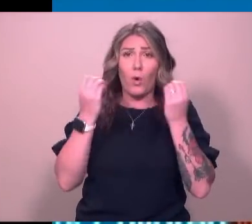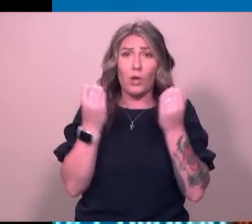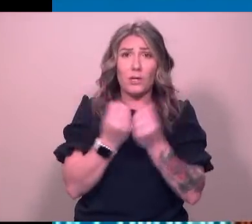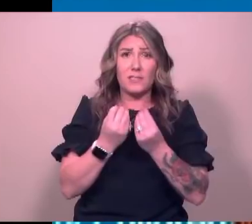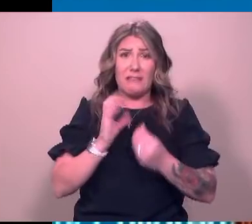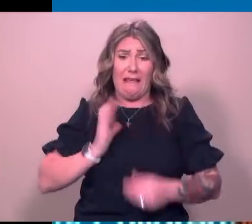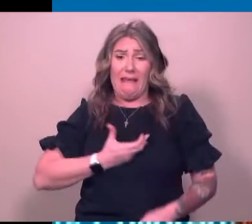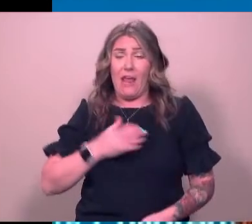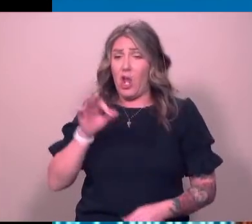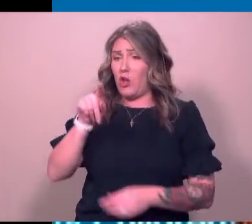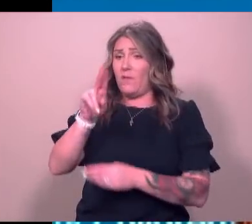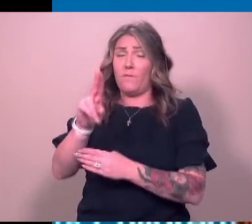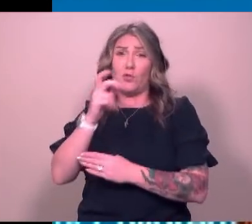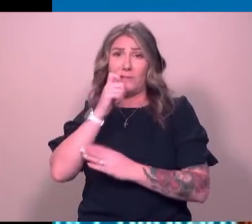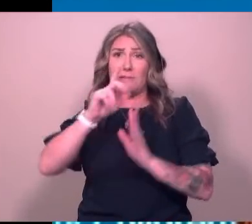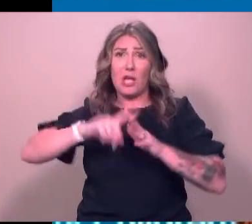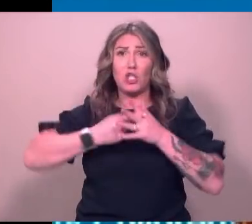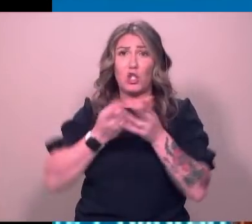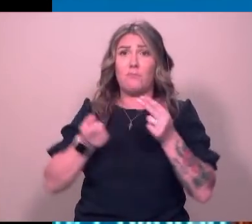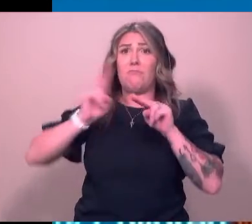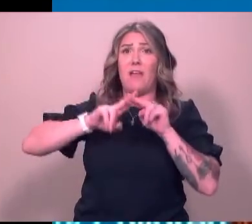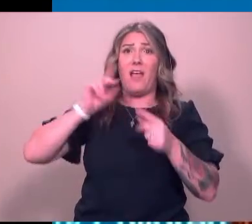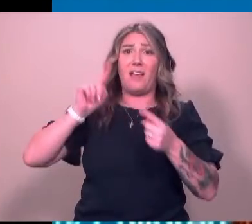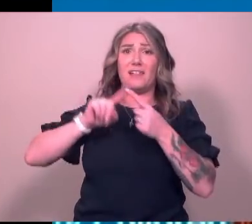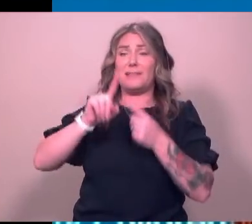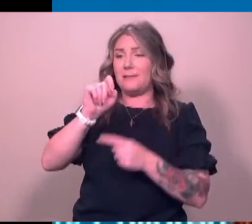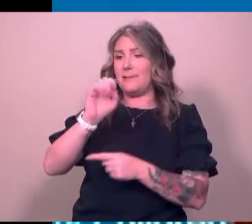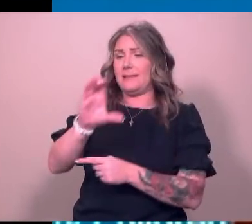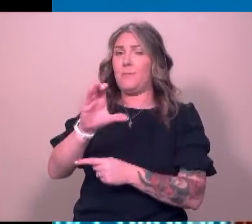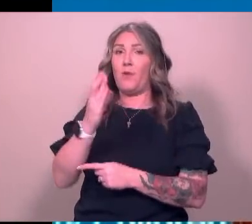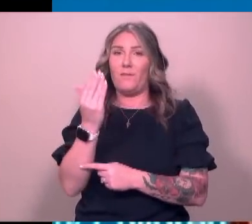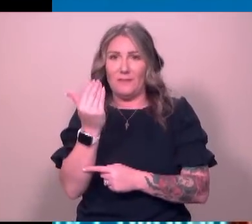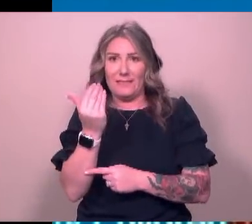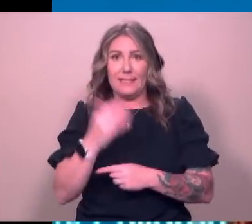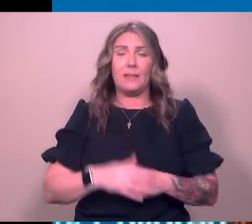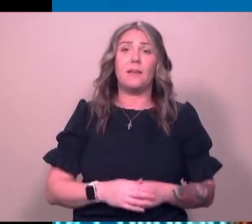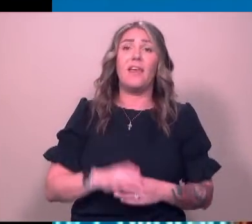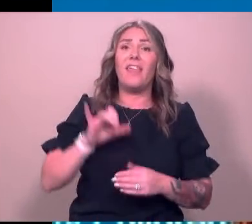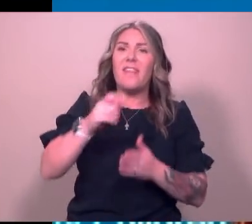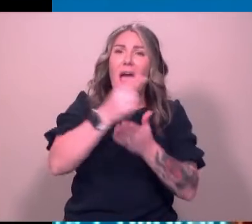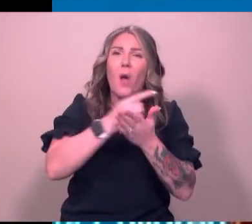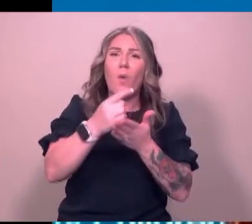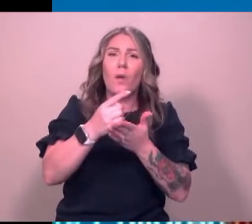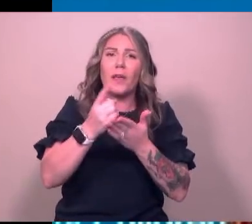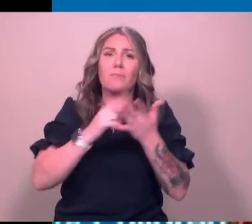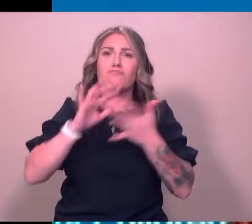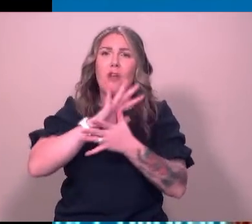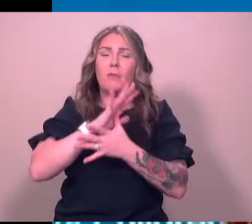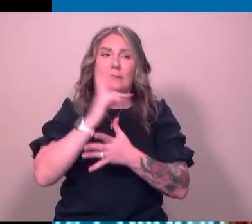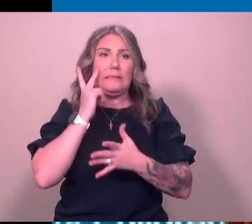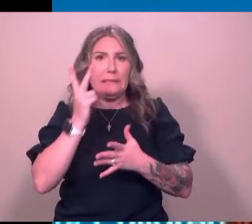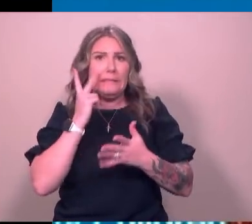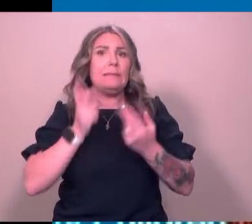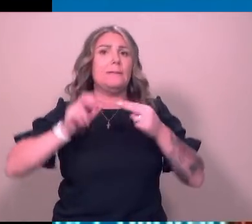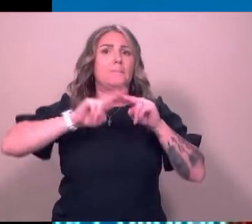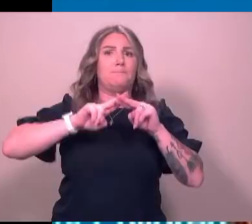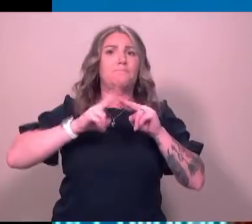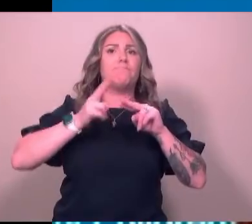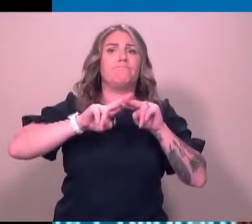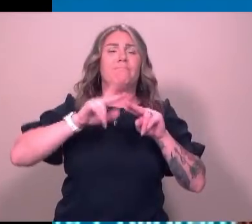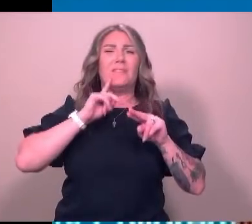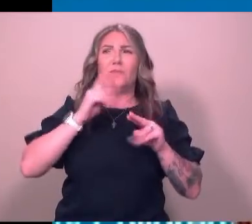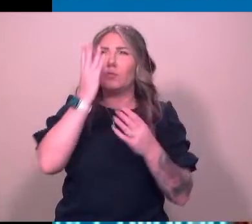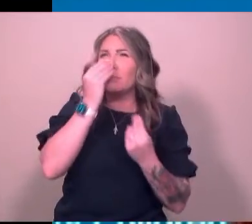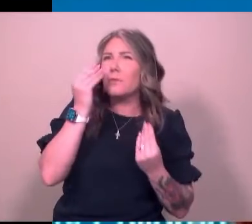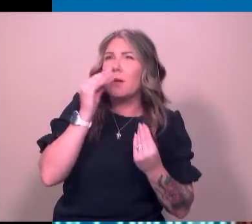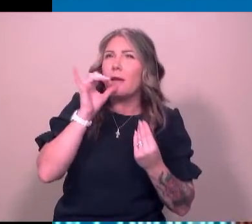our flu didn't really start increasing until December 15th. That was the week we primarily started to see it. If you think about that, that's